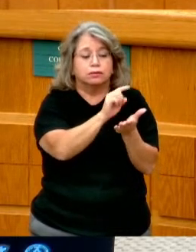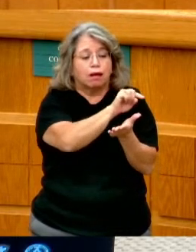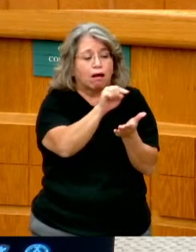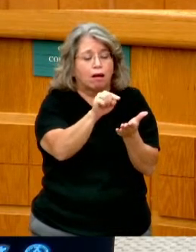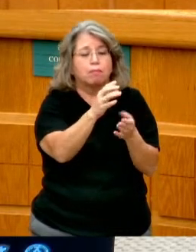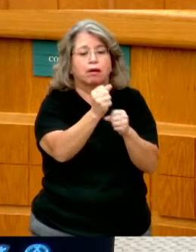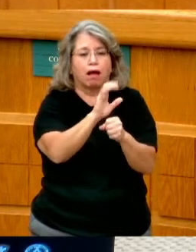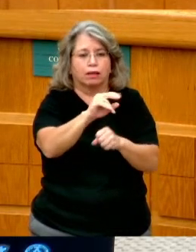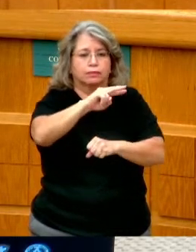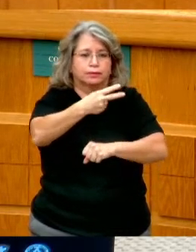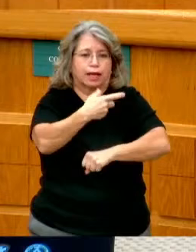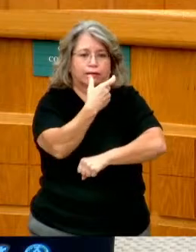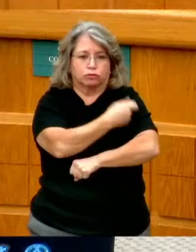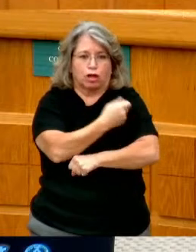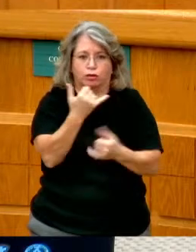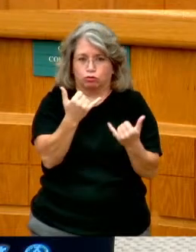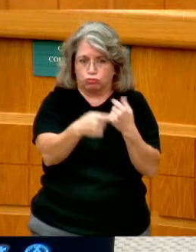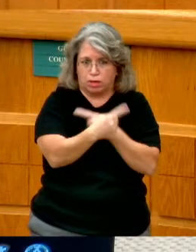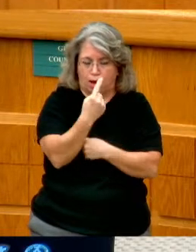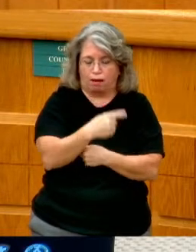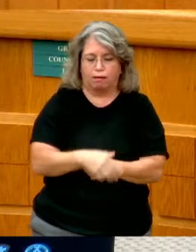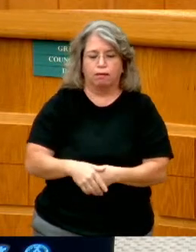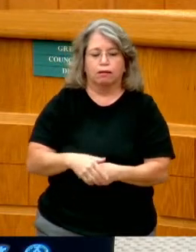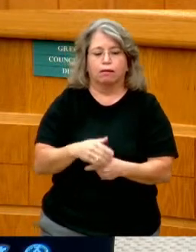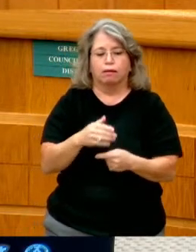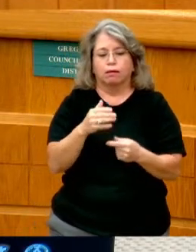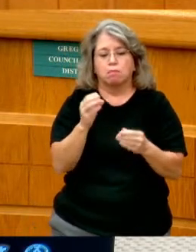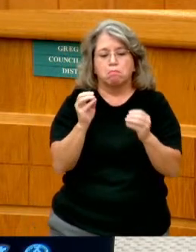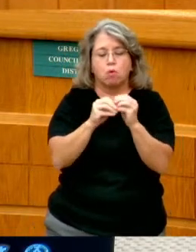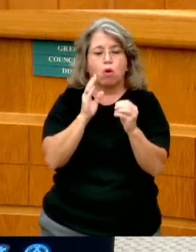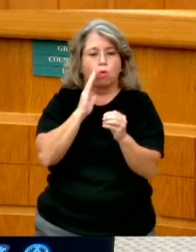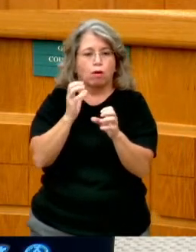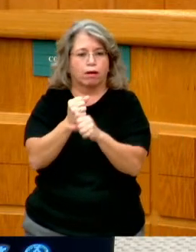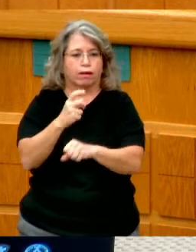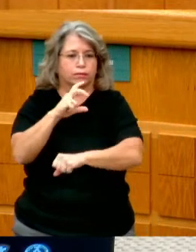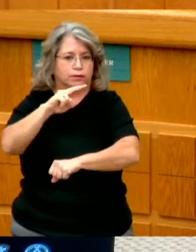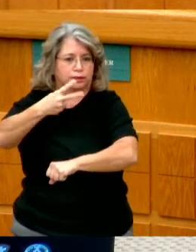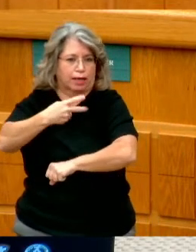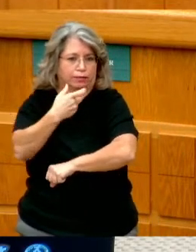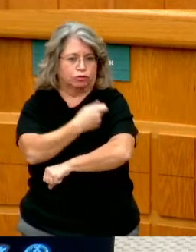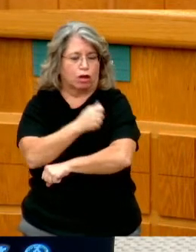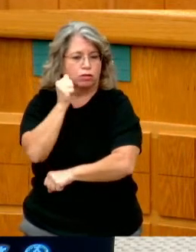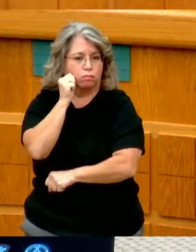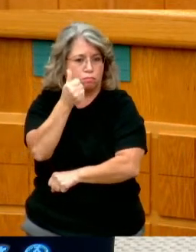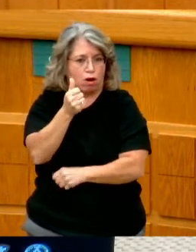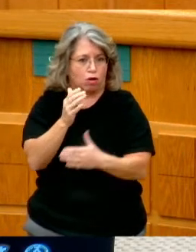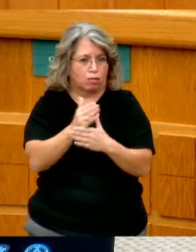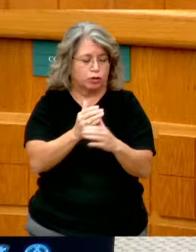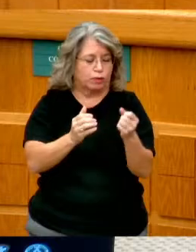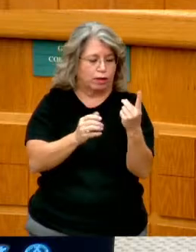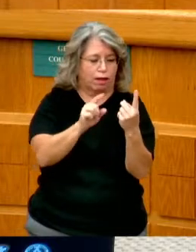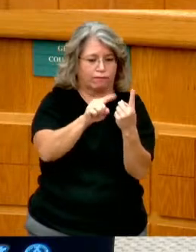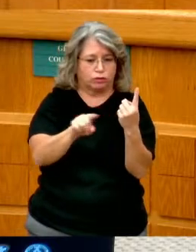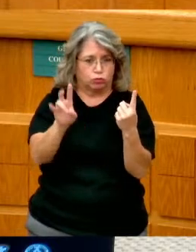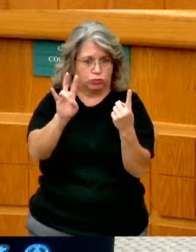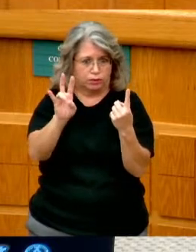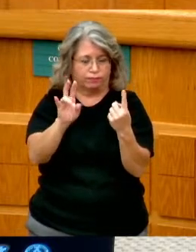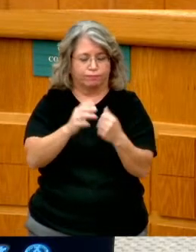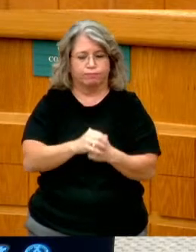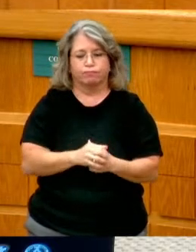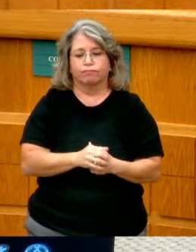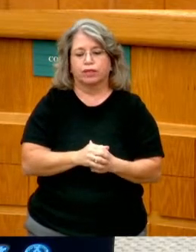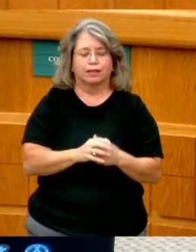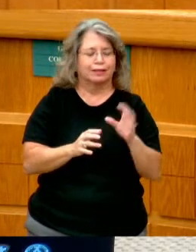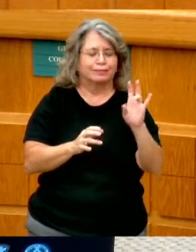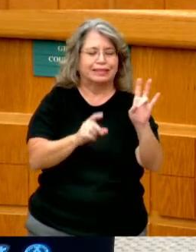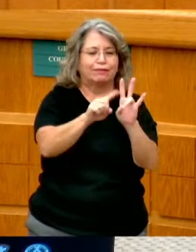will receive their second dose vaccine tomorrow between 11 a.m. and 7 p.m. We reverse alerted everyone last night